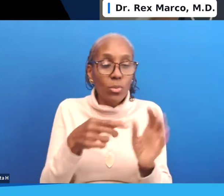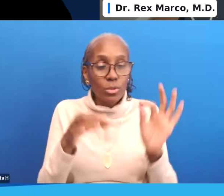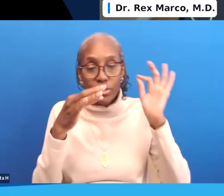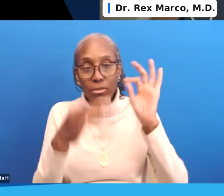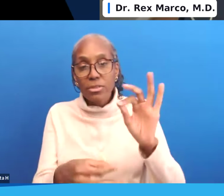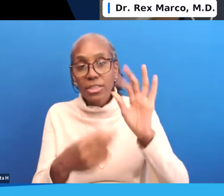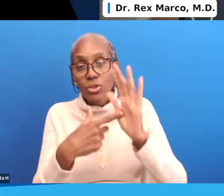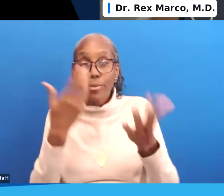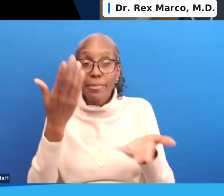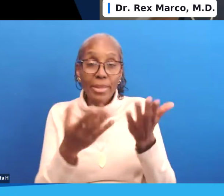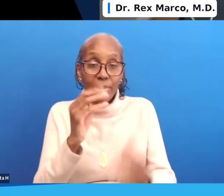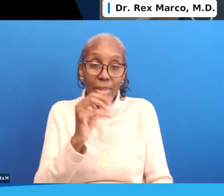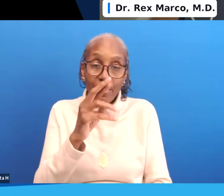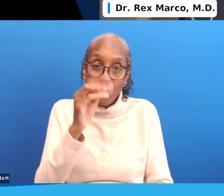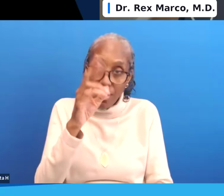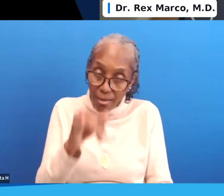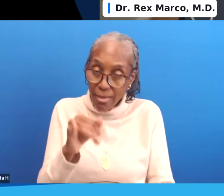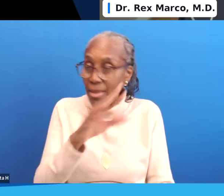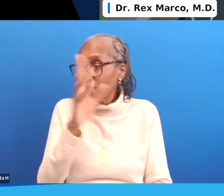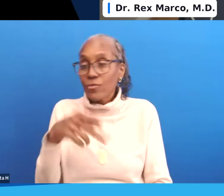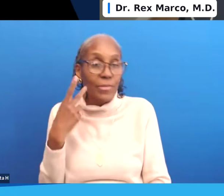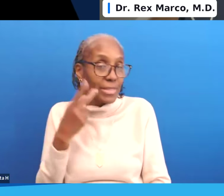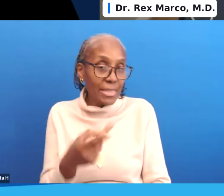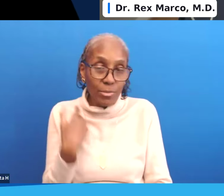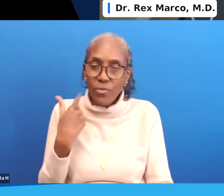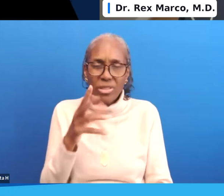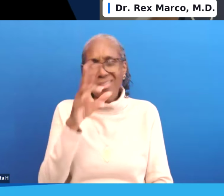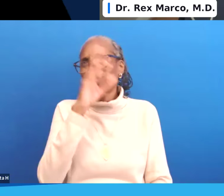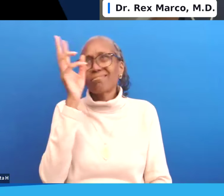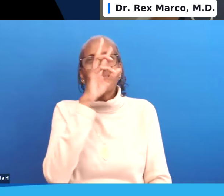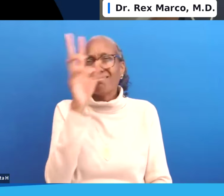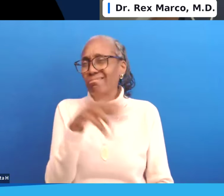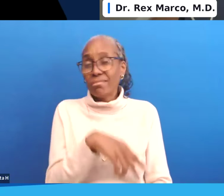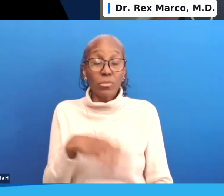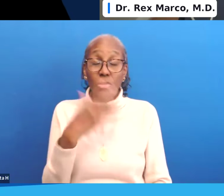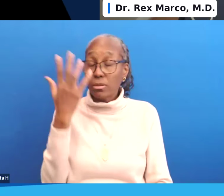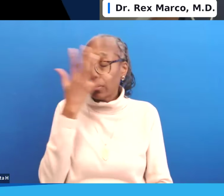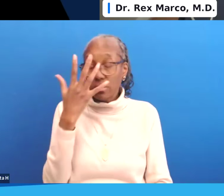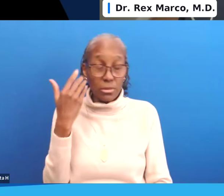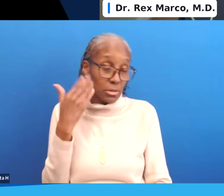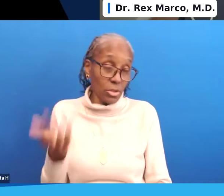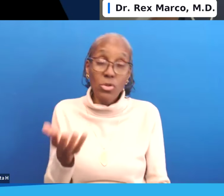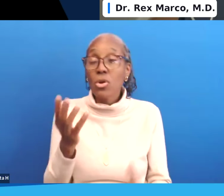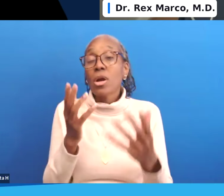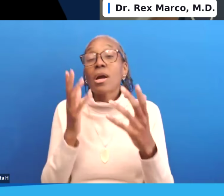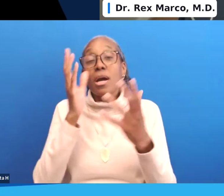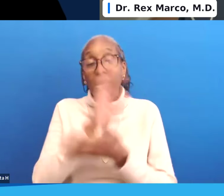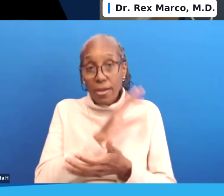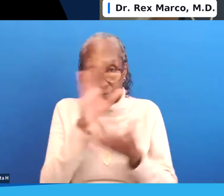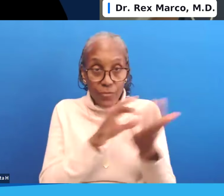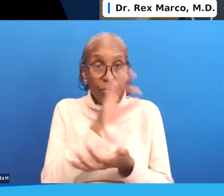their MRIs. And if you've never seen one before, you don't really know what you're looking at. And so it can be kind of